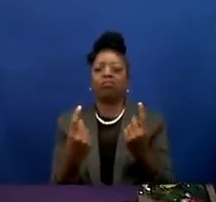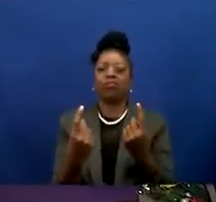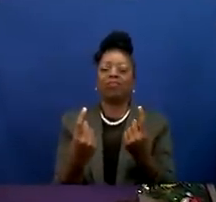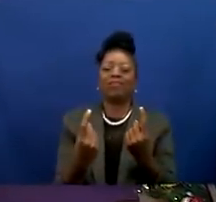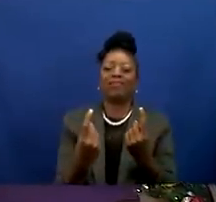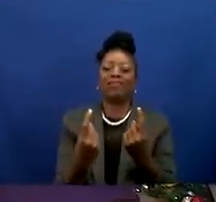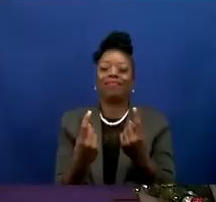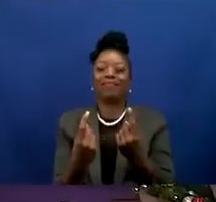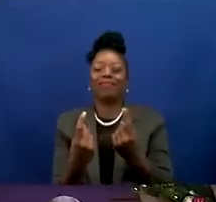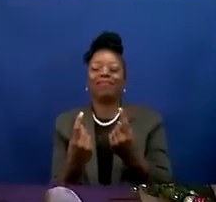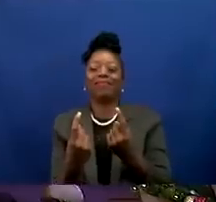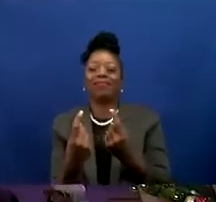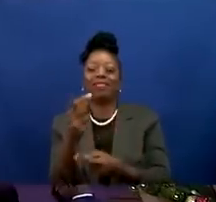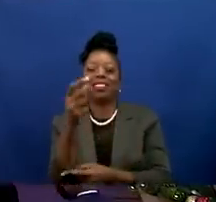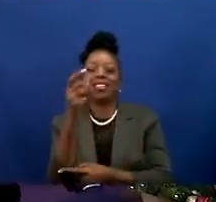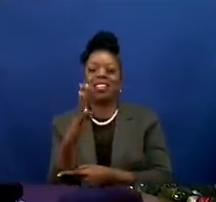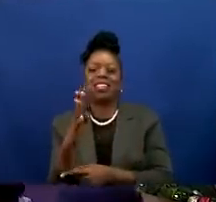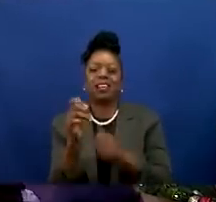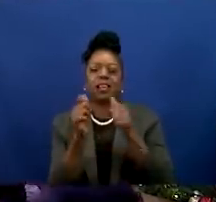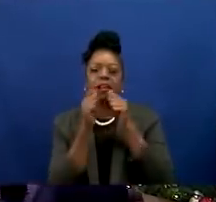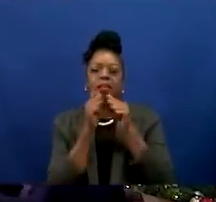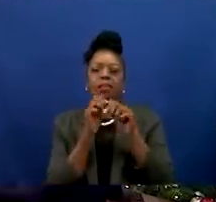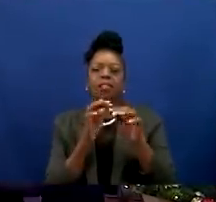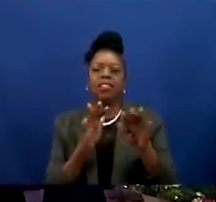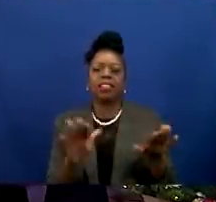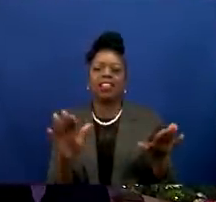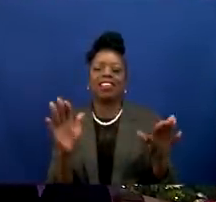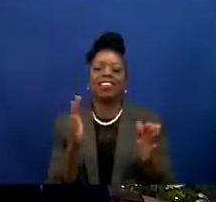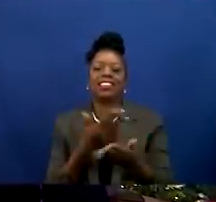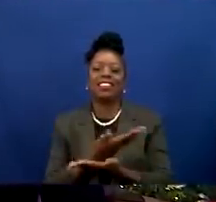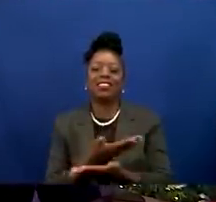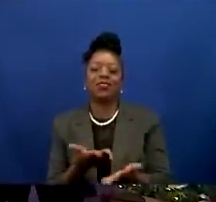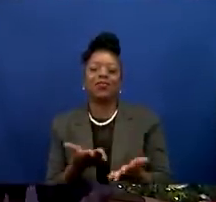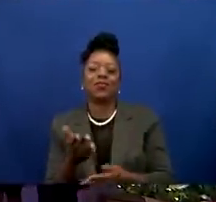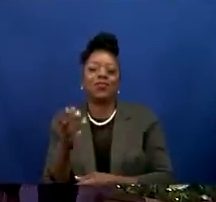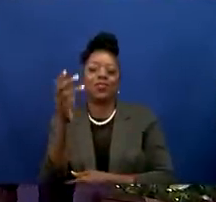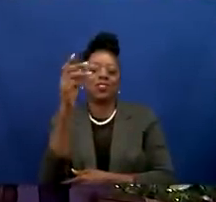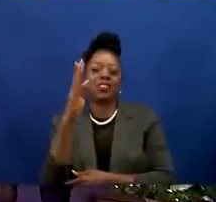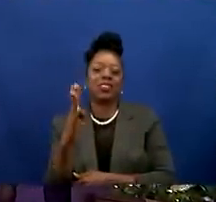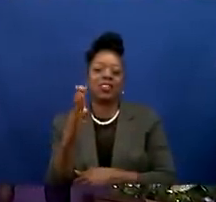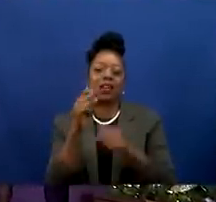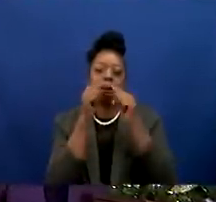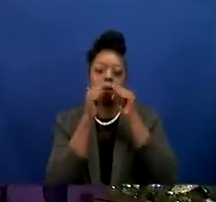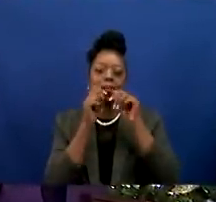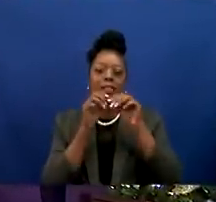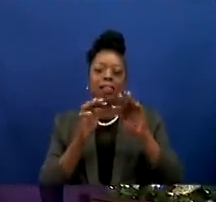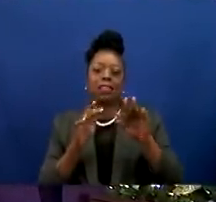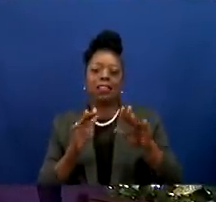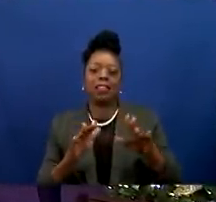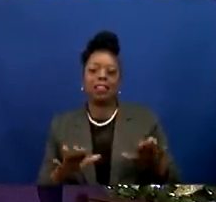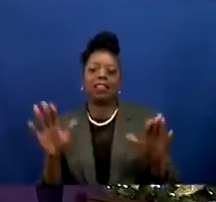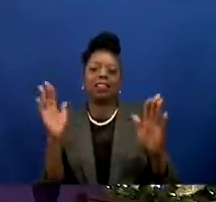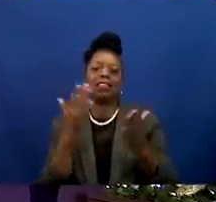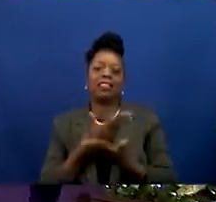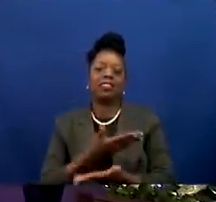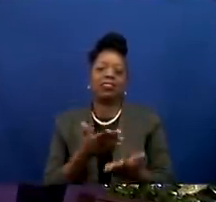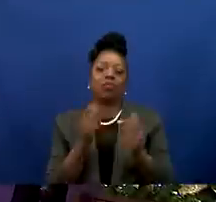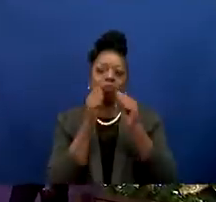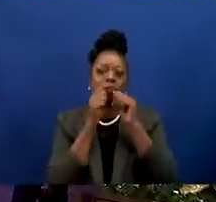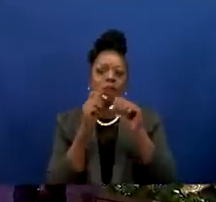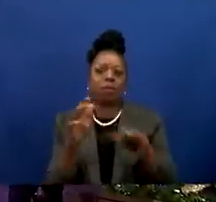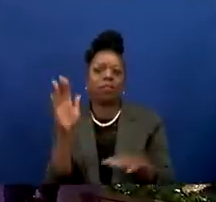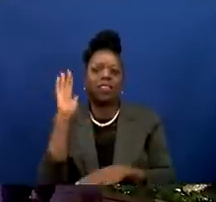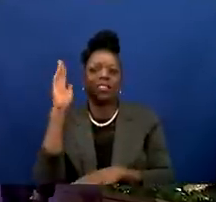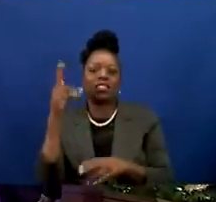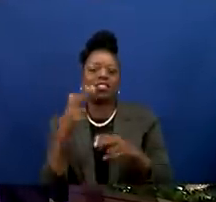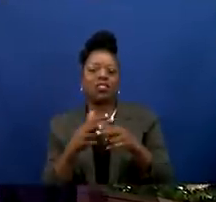God bless you. God bless you. bless your name, God, for